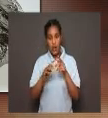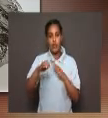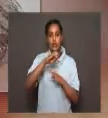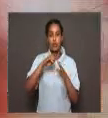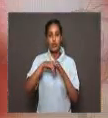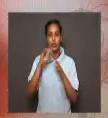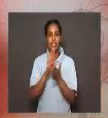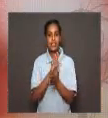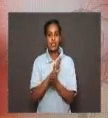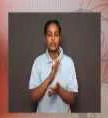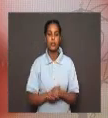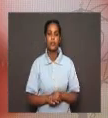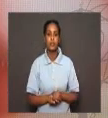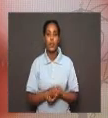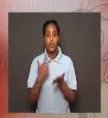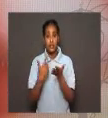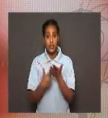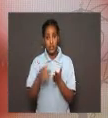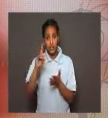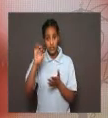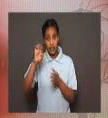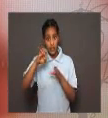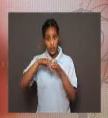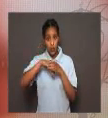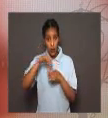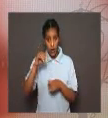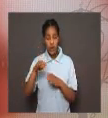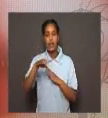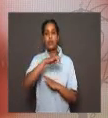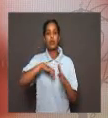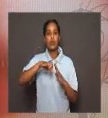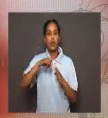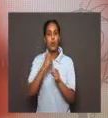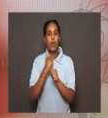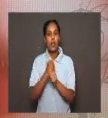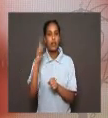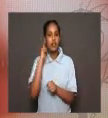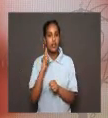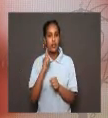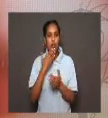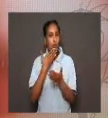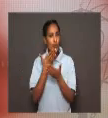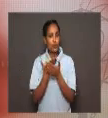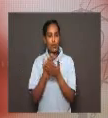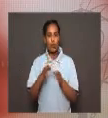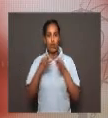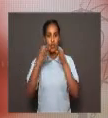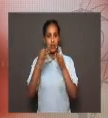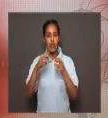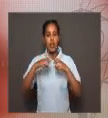sheet. These delocalized electrons make graphite a good conductor